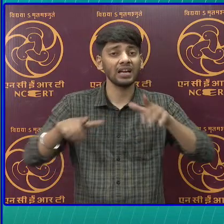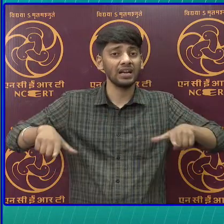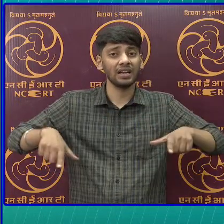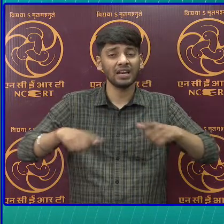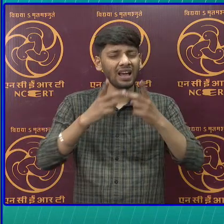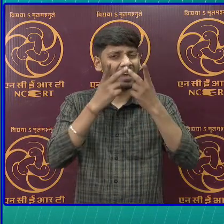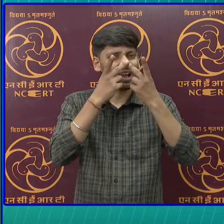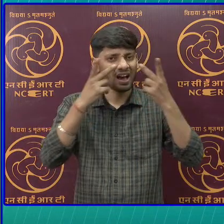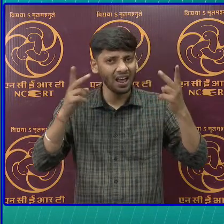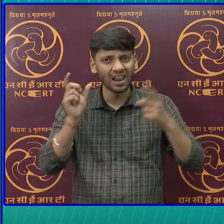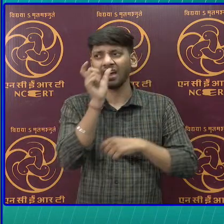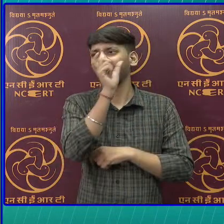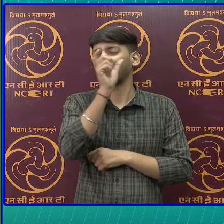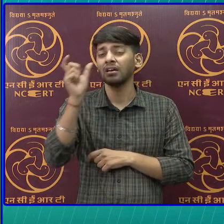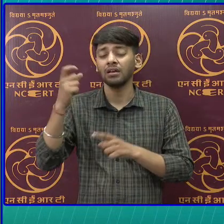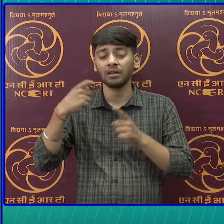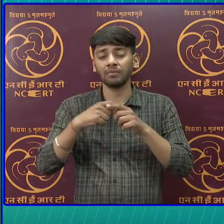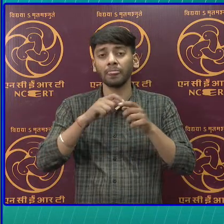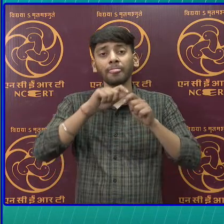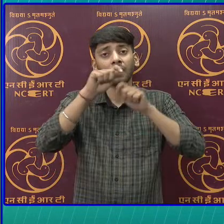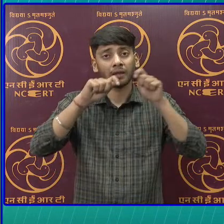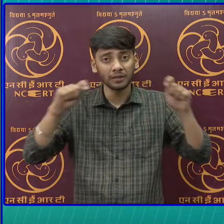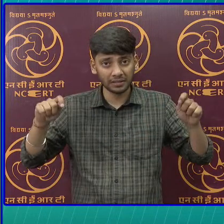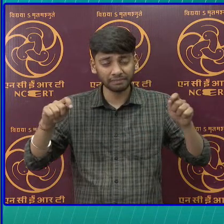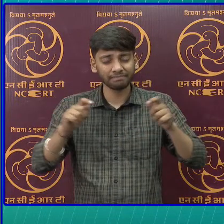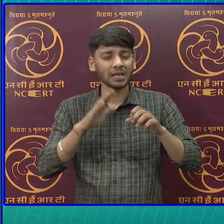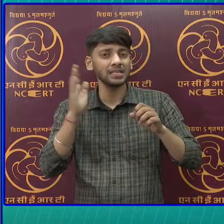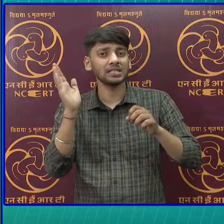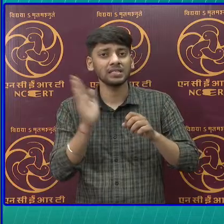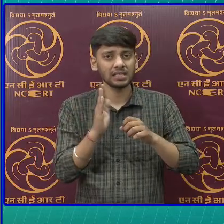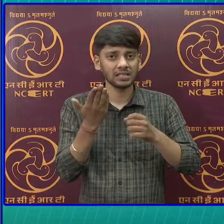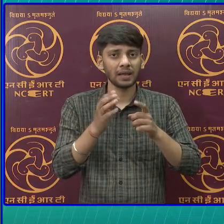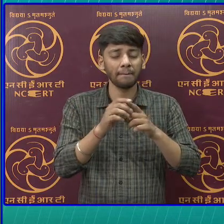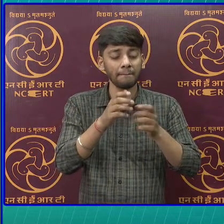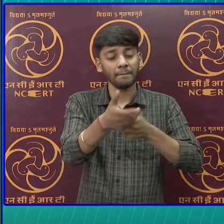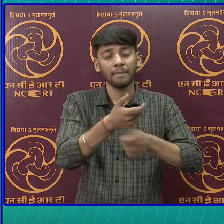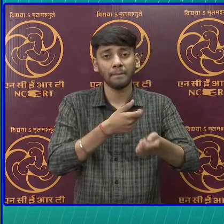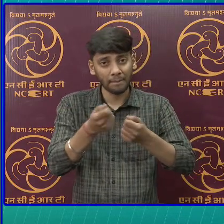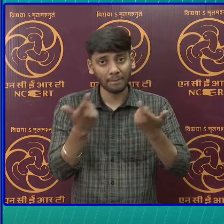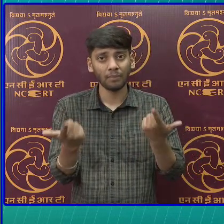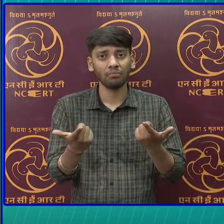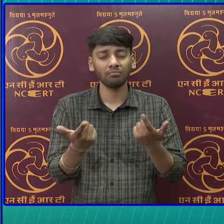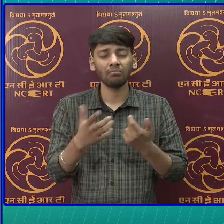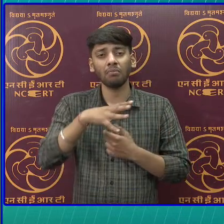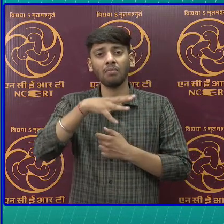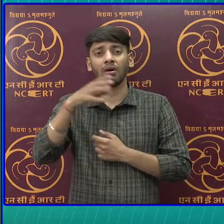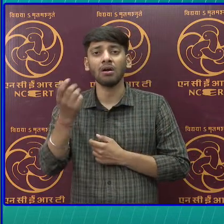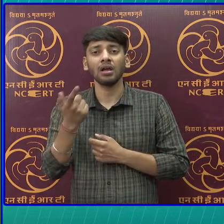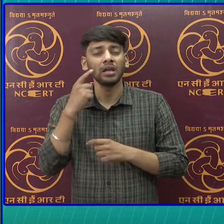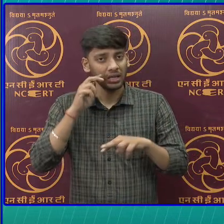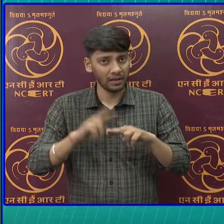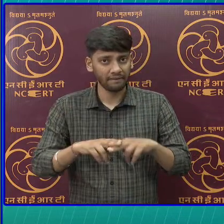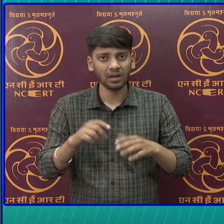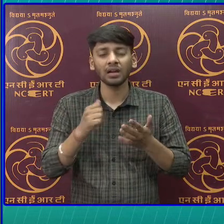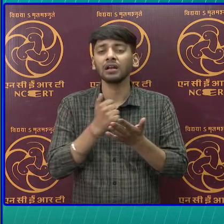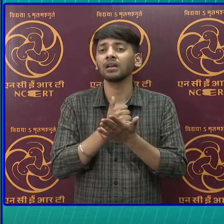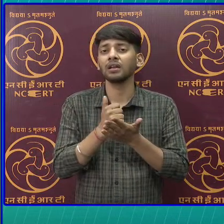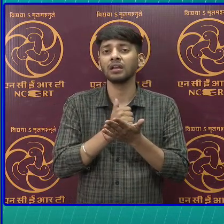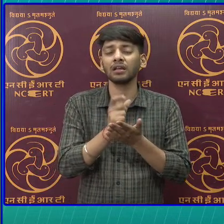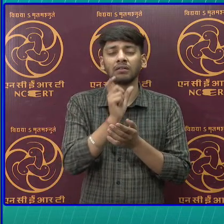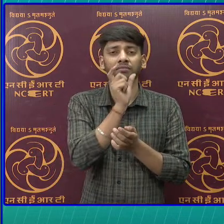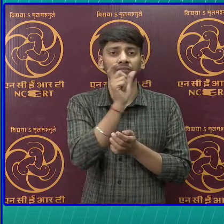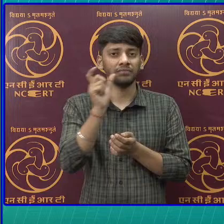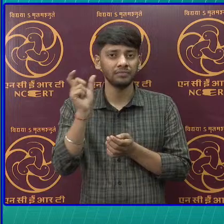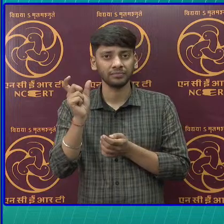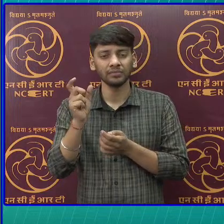words: rope, tied, pulled, snapped, pulled out entirely. So if you try to apply these verbs